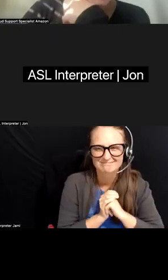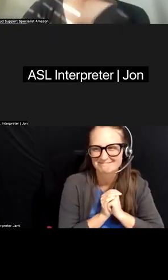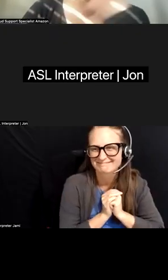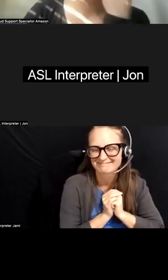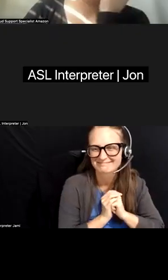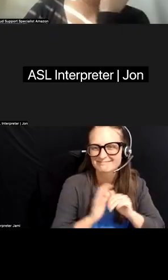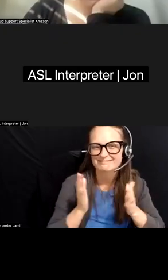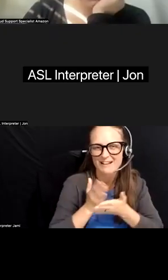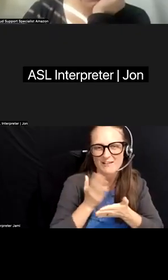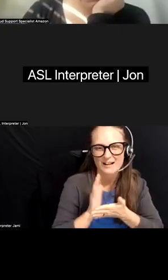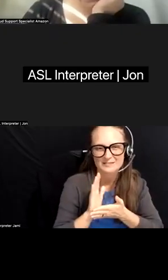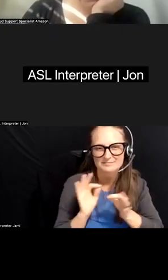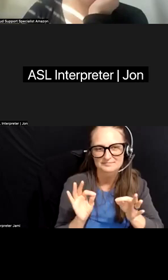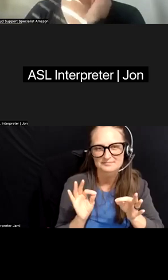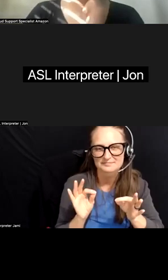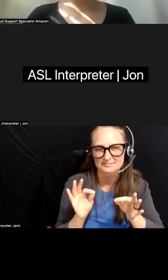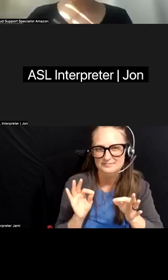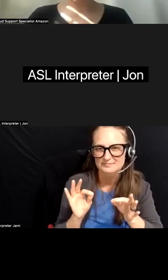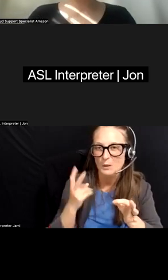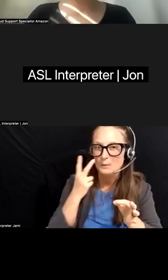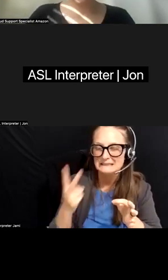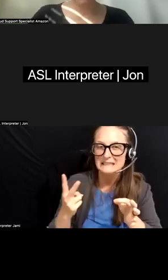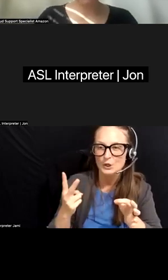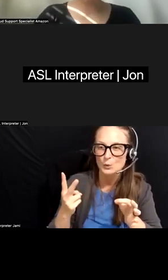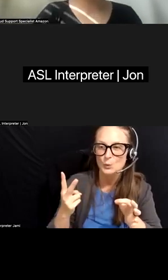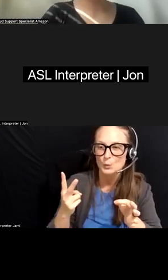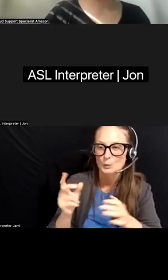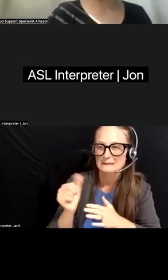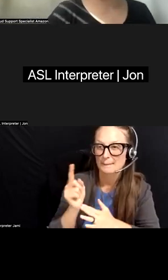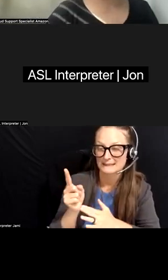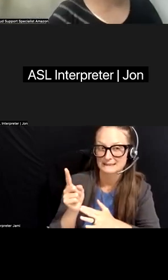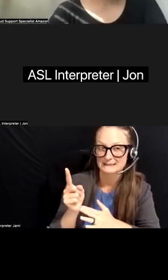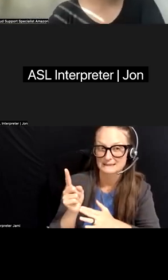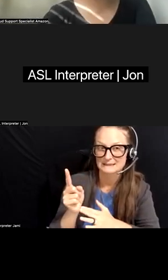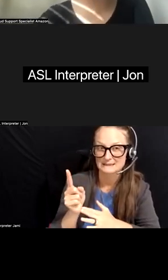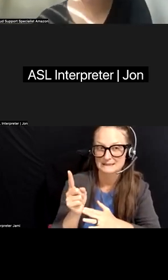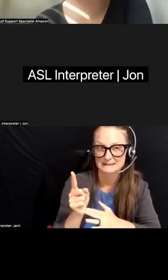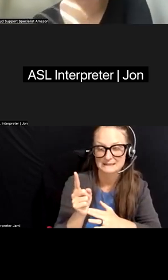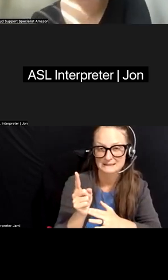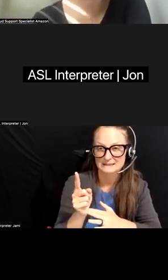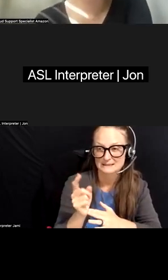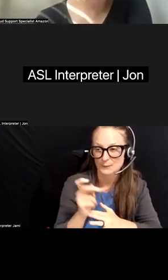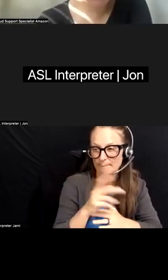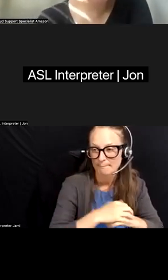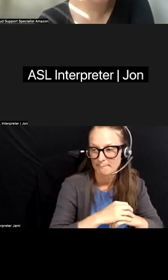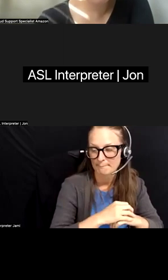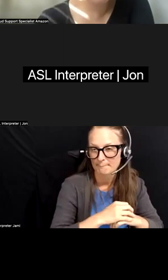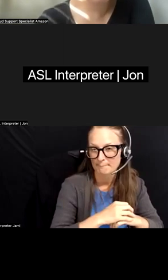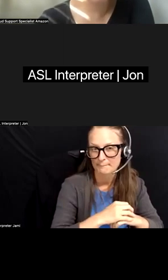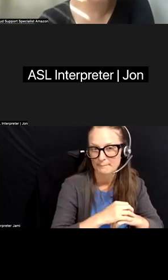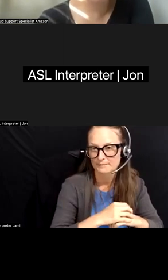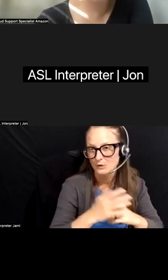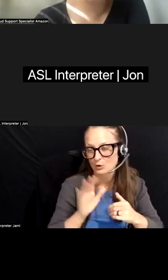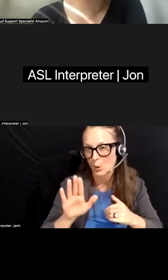All right, here we go. Great. All right, we'll see you folks in 10 minutes. That's right on top of the hour. Whichever time zone you're